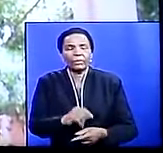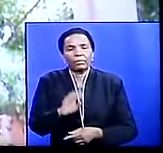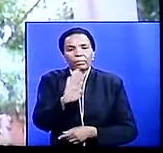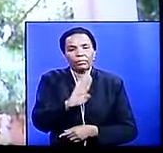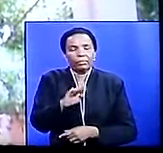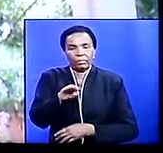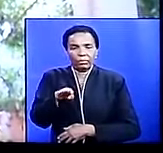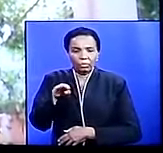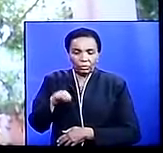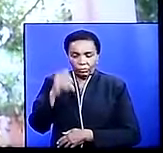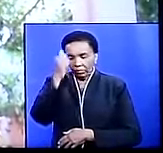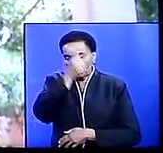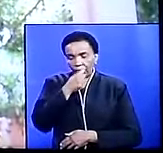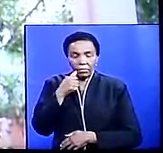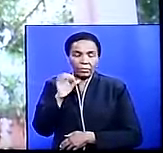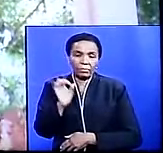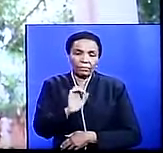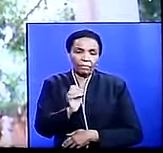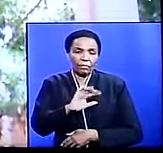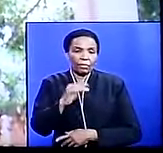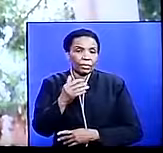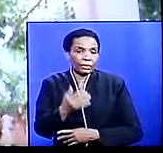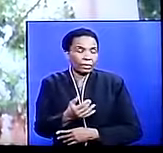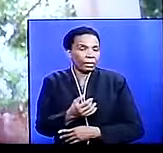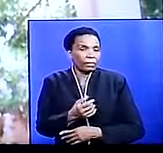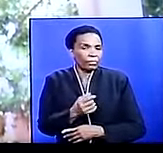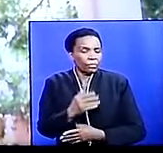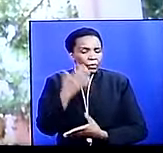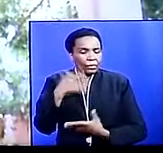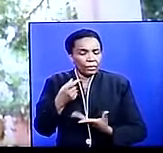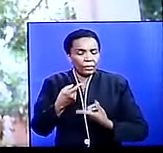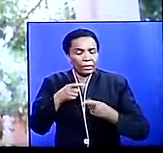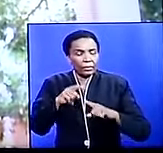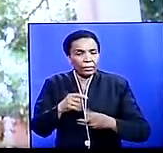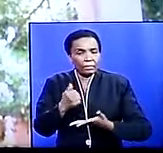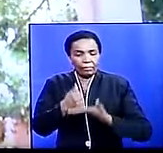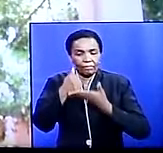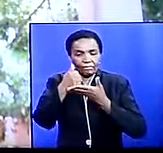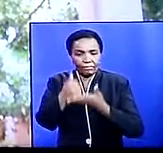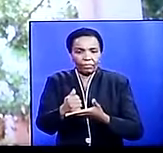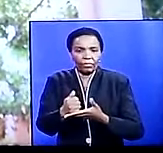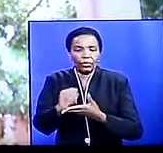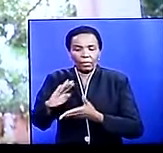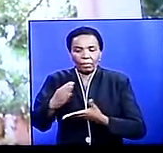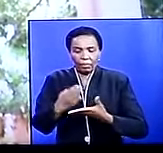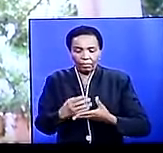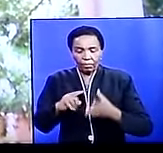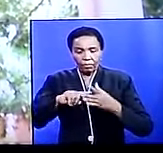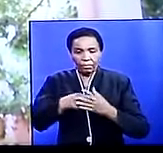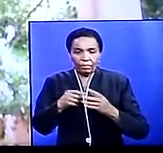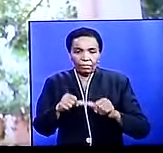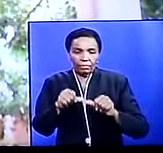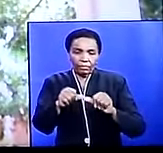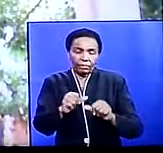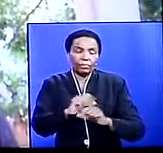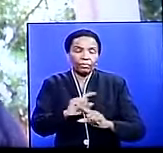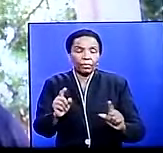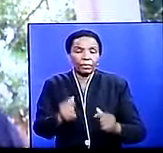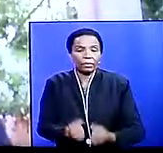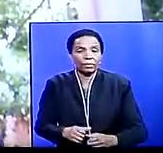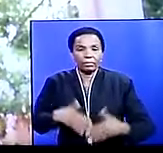Botswana, all over Africa, what due to a single injury that can be rehabilitated when the player comes back to play. So I'm happy for this opportunity.